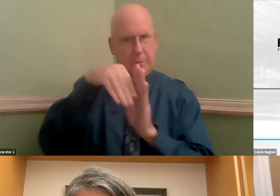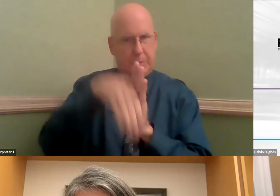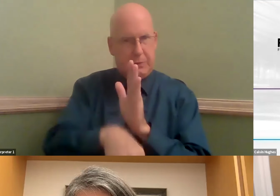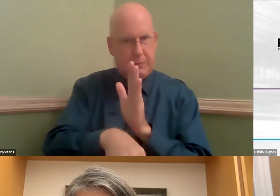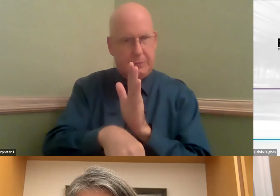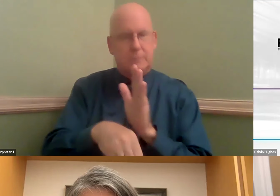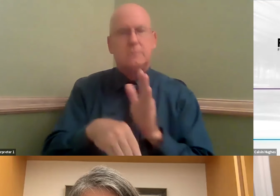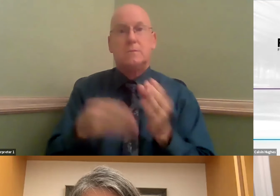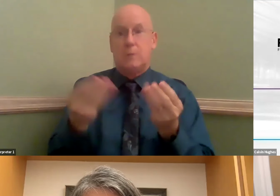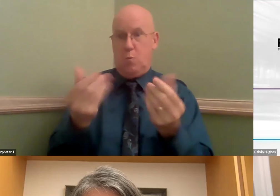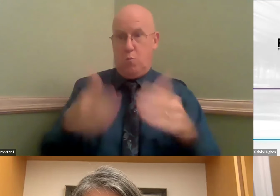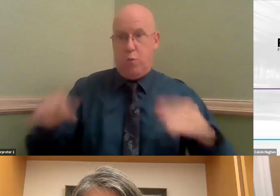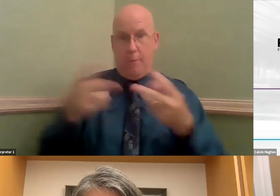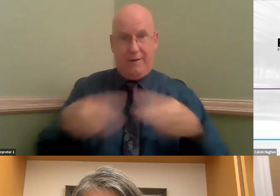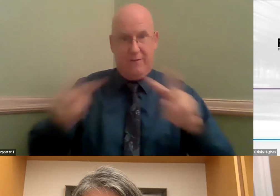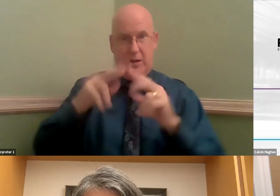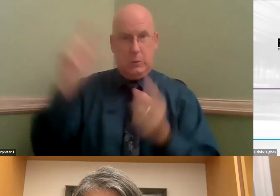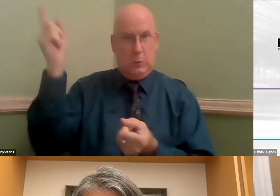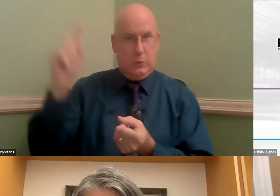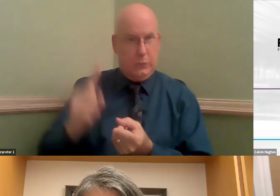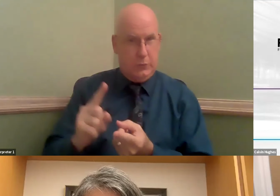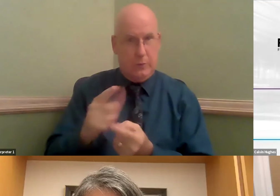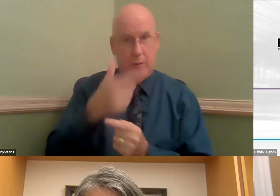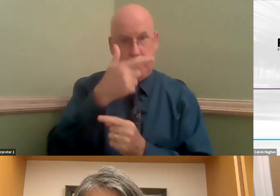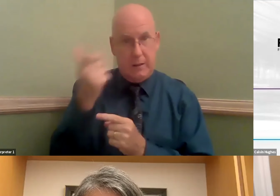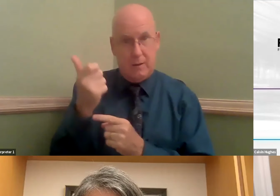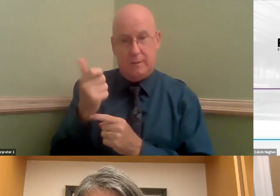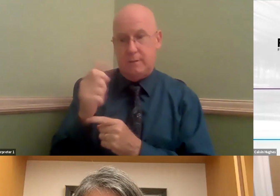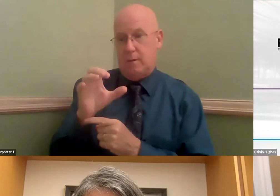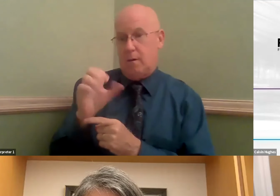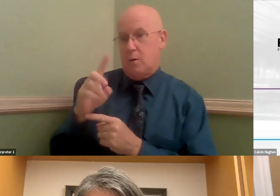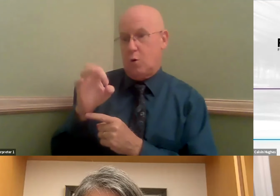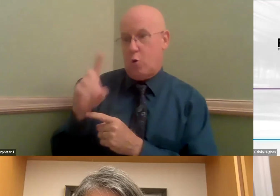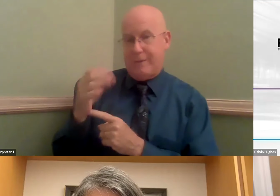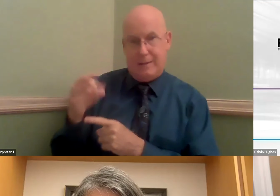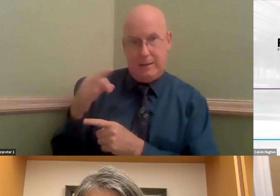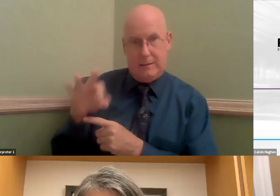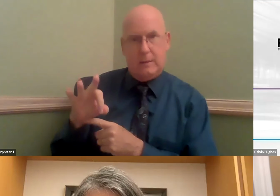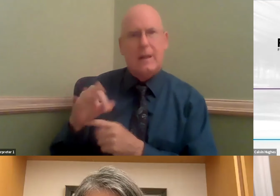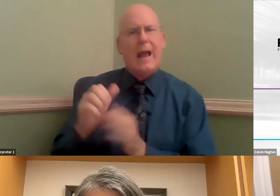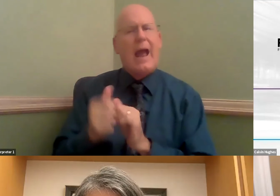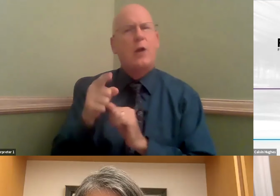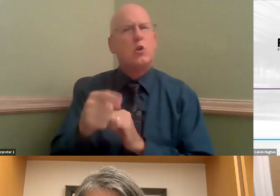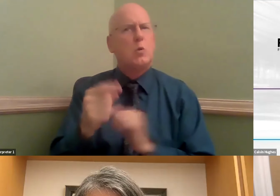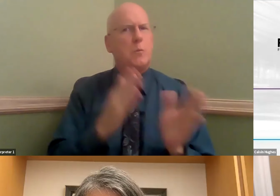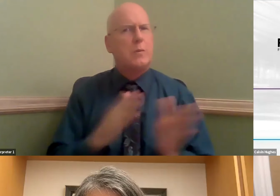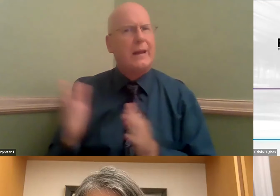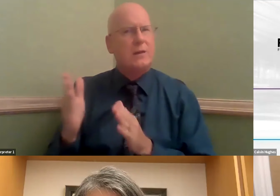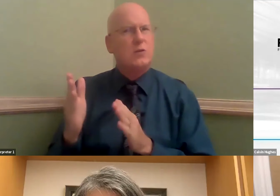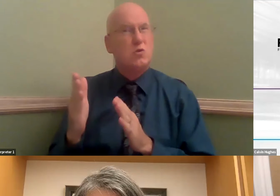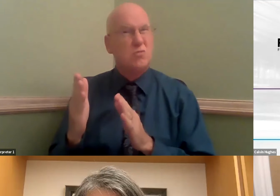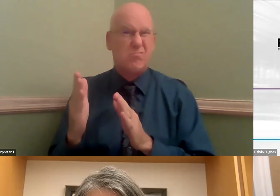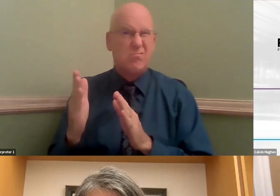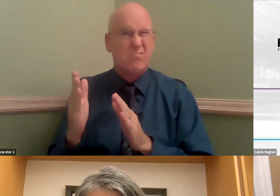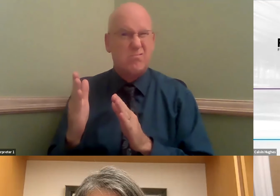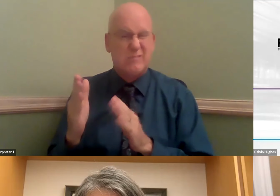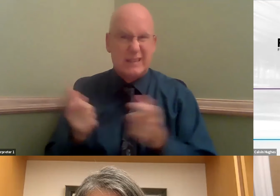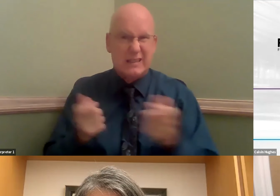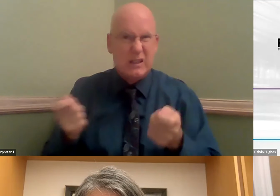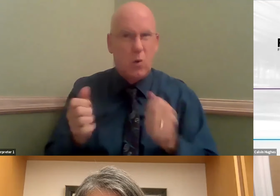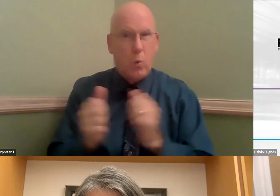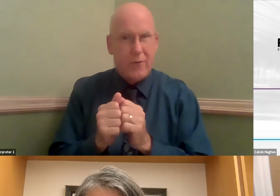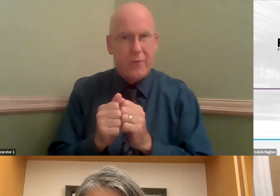property values due to COVID-19, how are you prepared to address the anticipated budget shortfall during your term